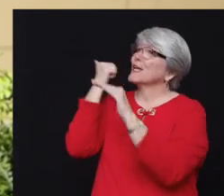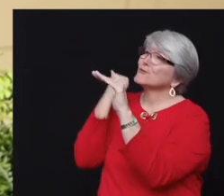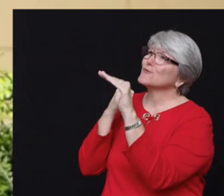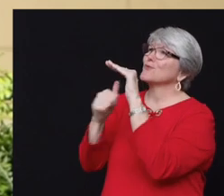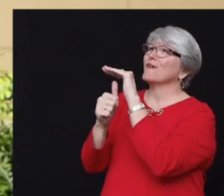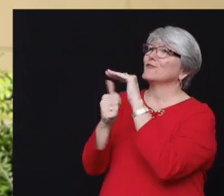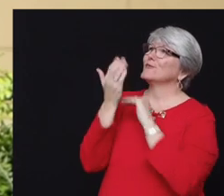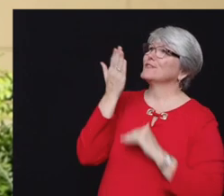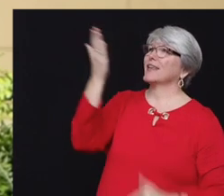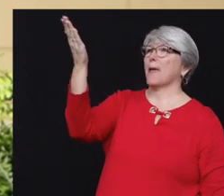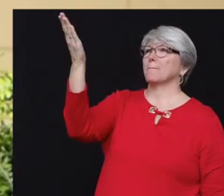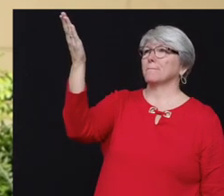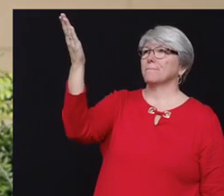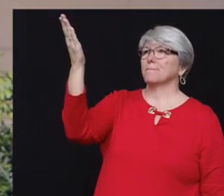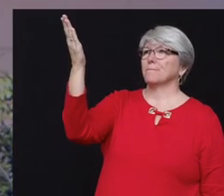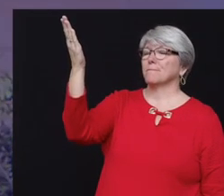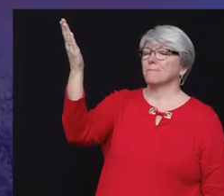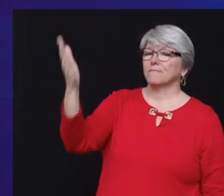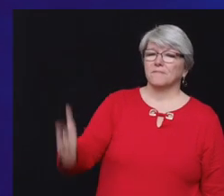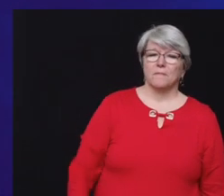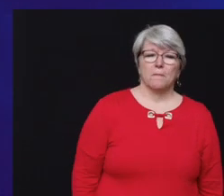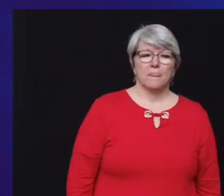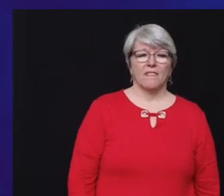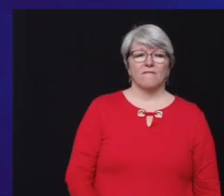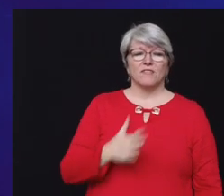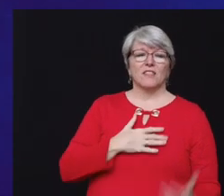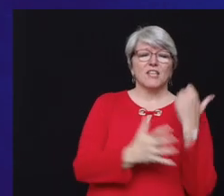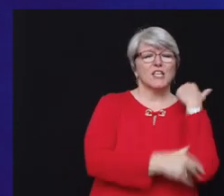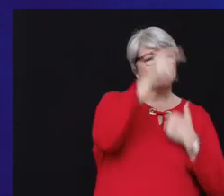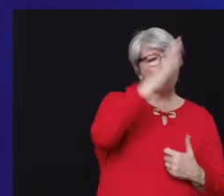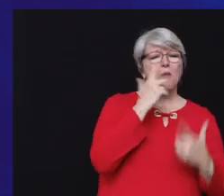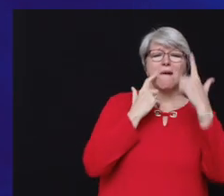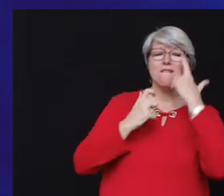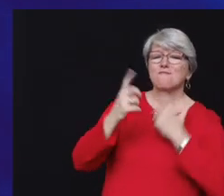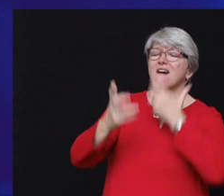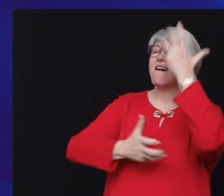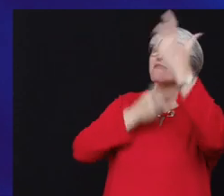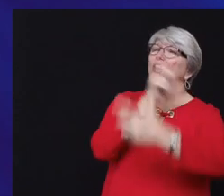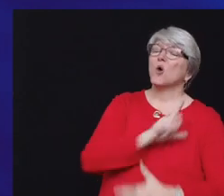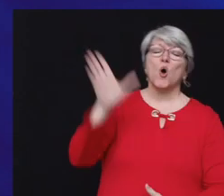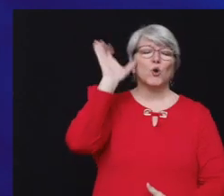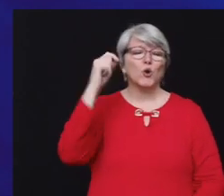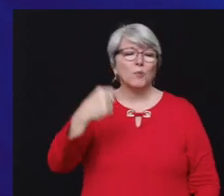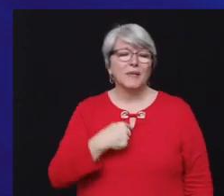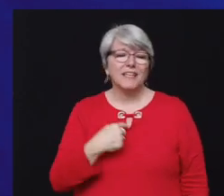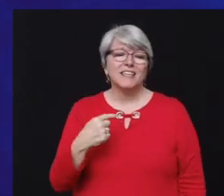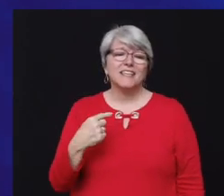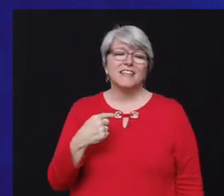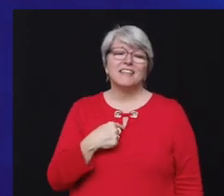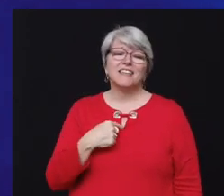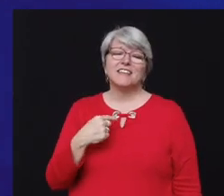refuge in Him. This poor man cried, and the Lord heard